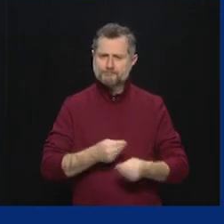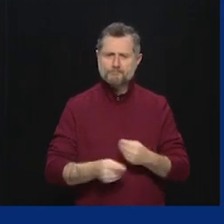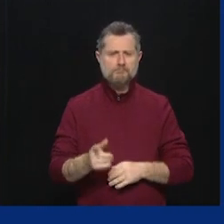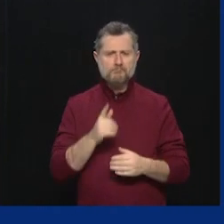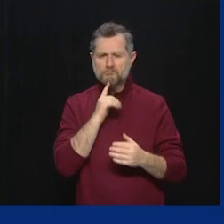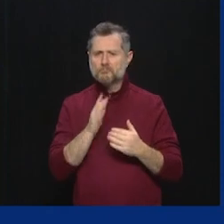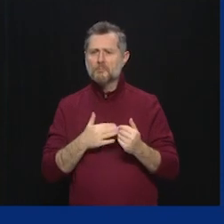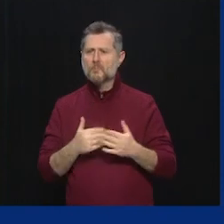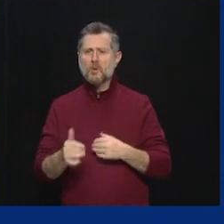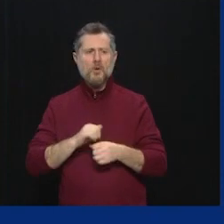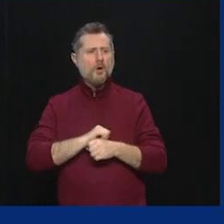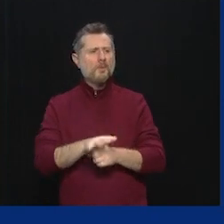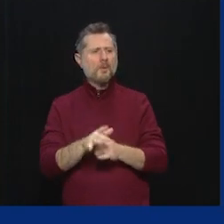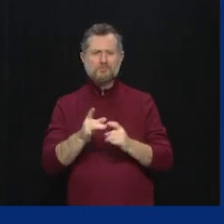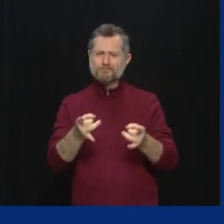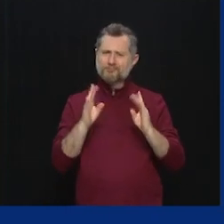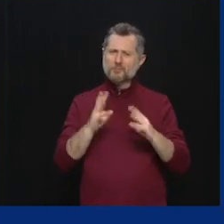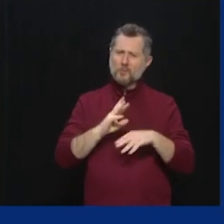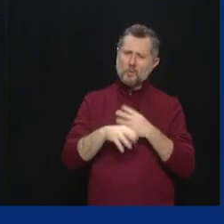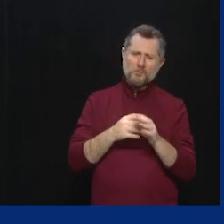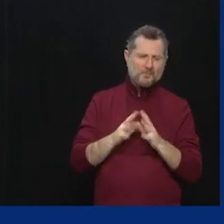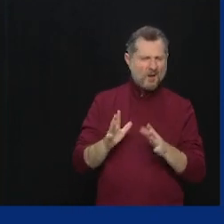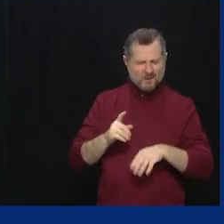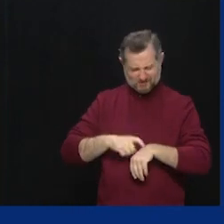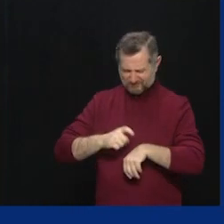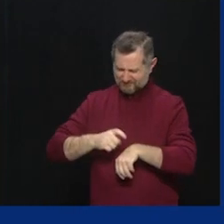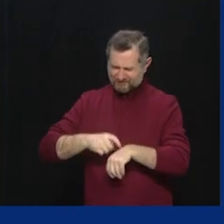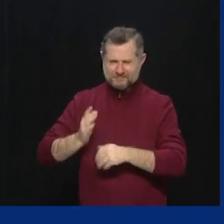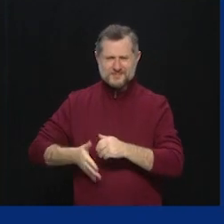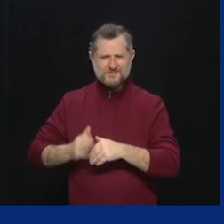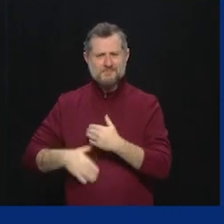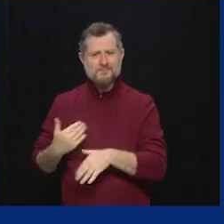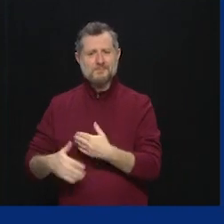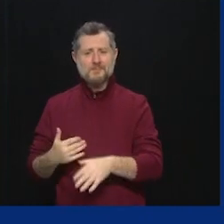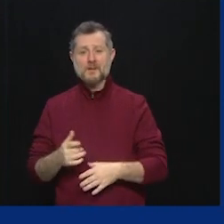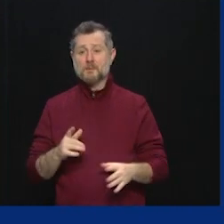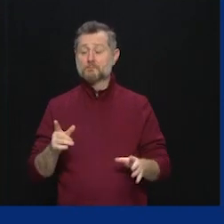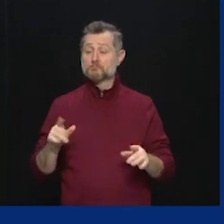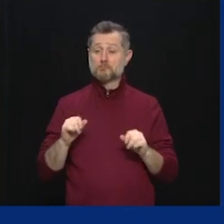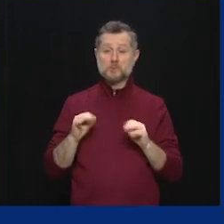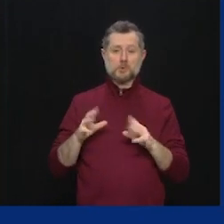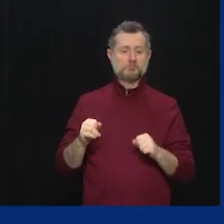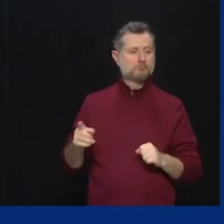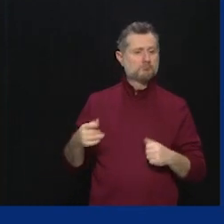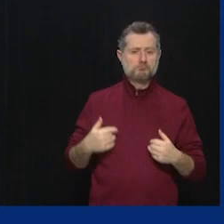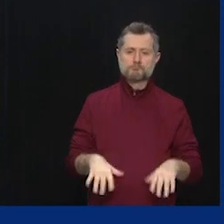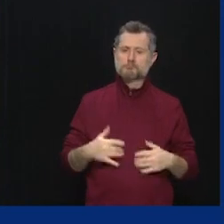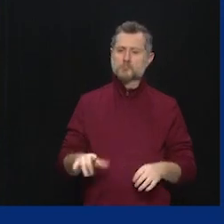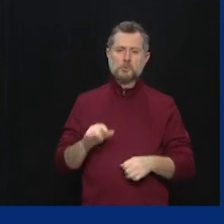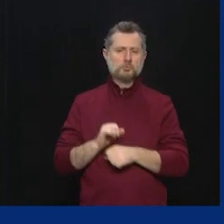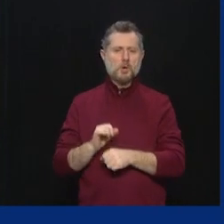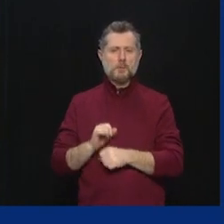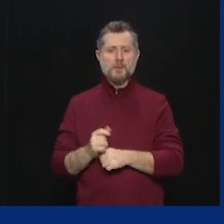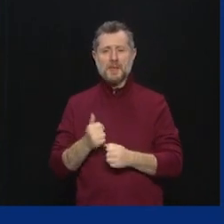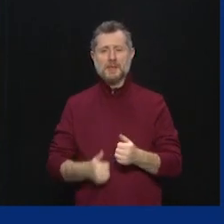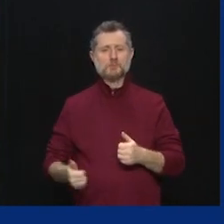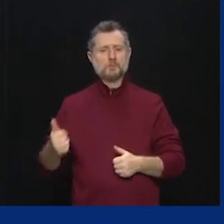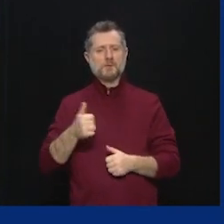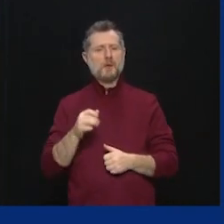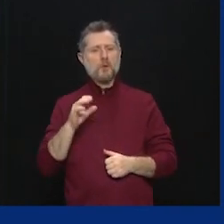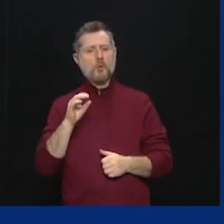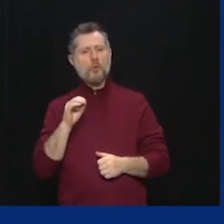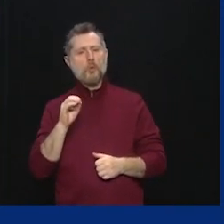It's a real miracle. He did an amazing job. Ladies and gentlemen, the head of the Oakview Group, Tim Lewicki.